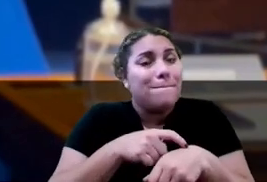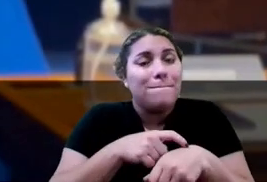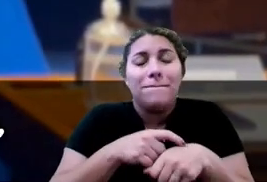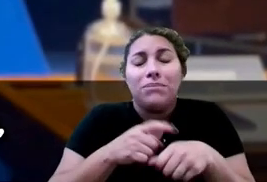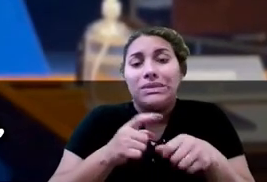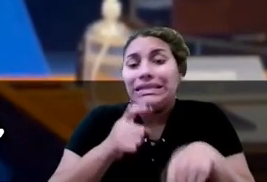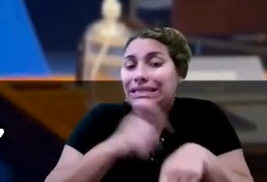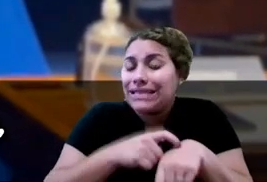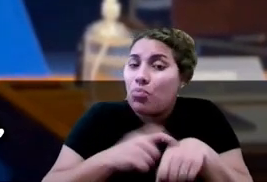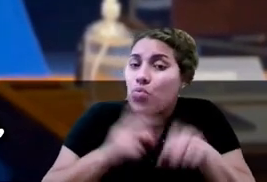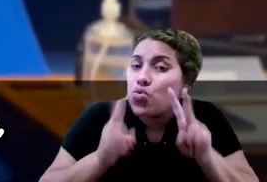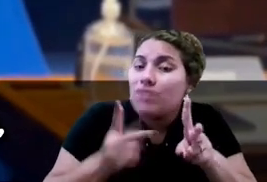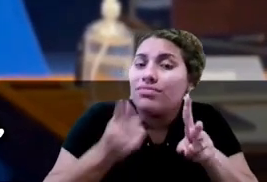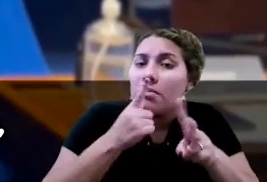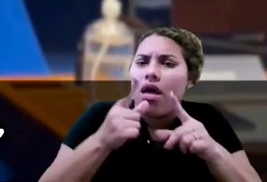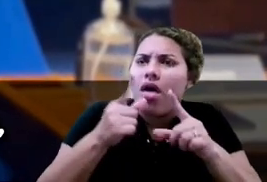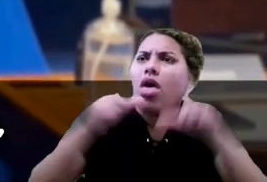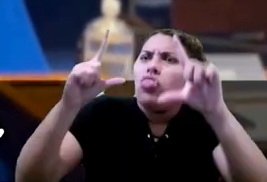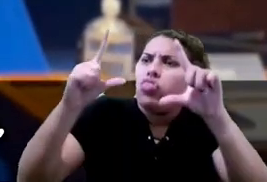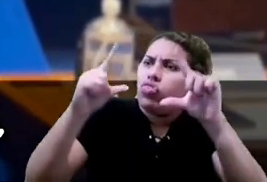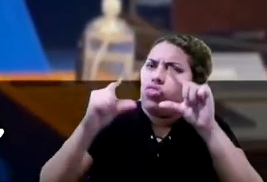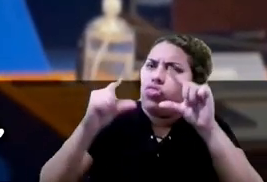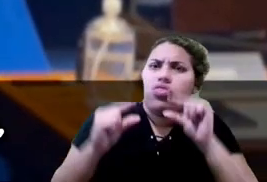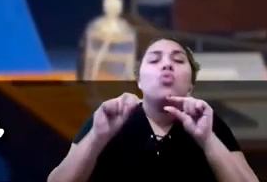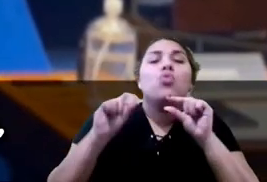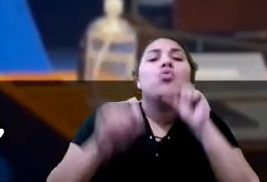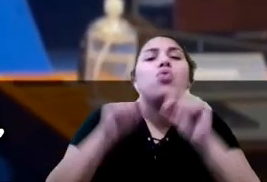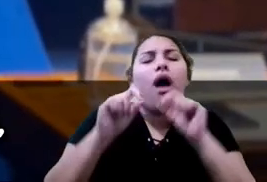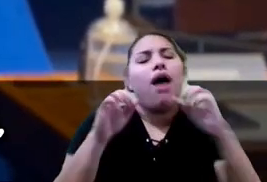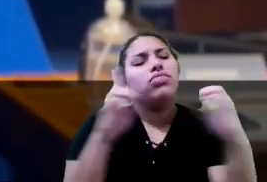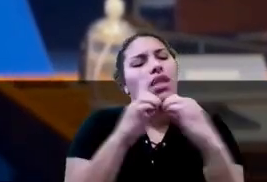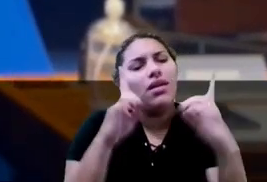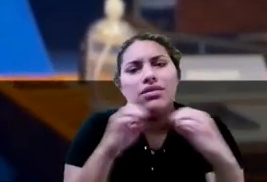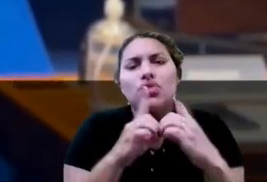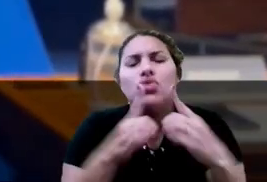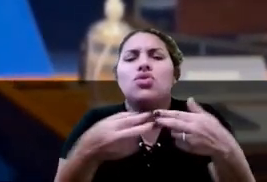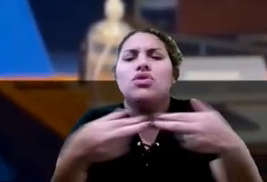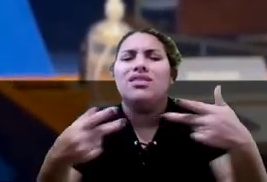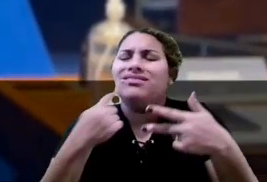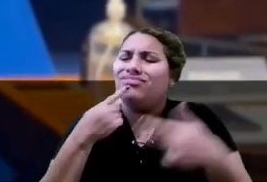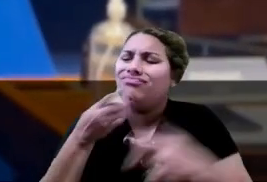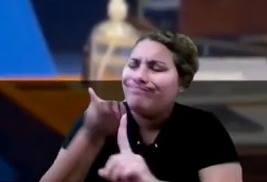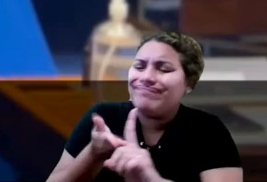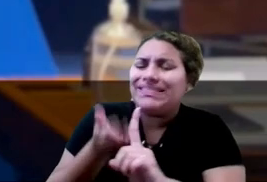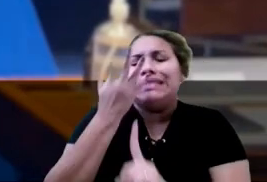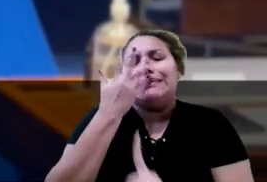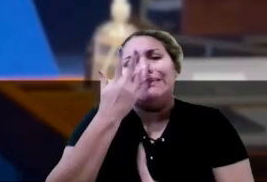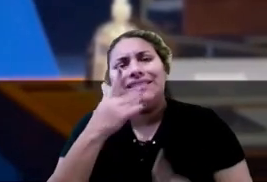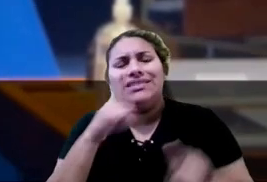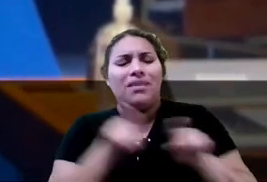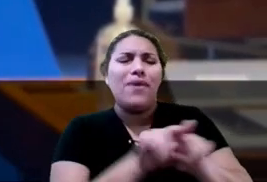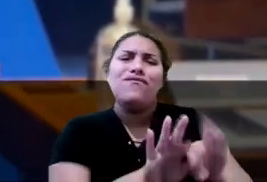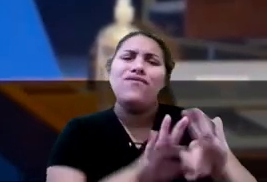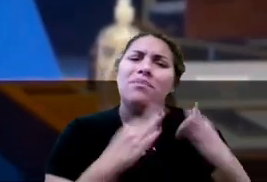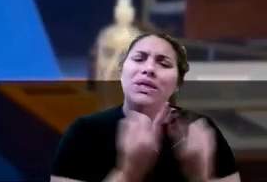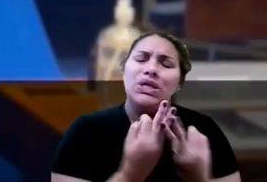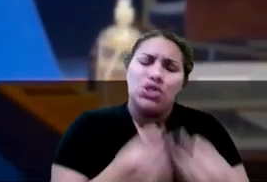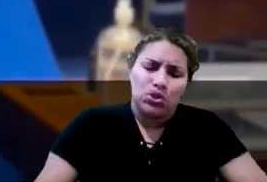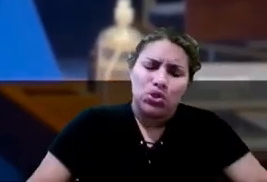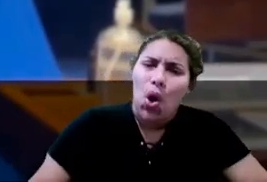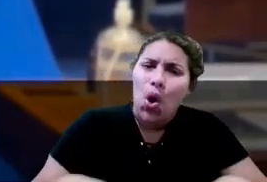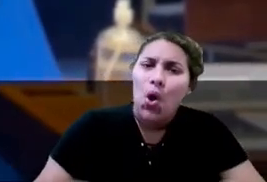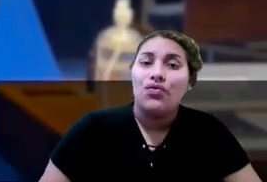time, delaying treatment so that children and families